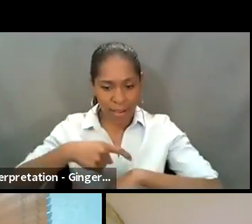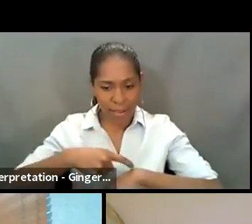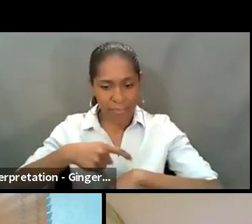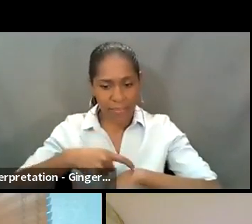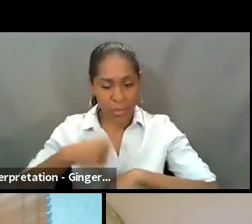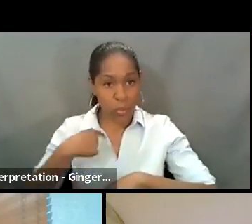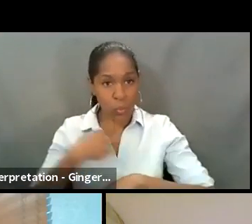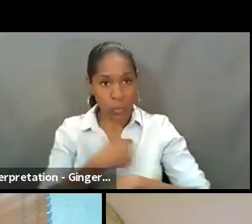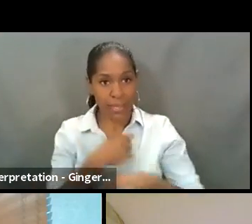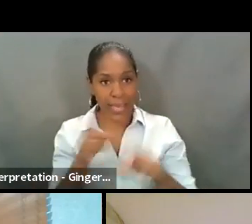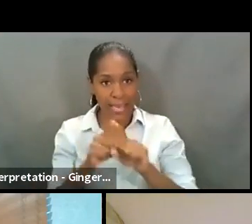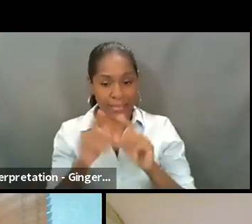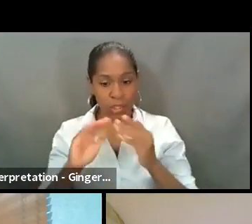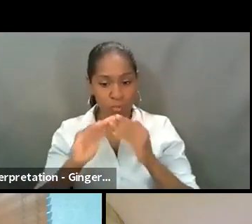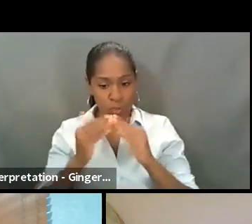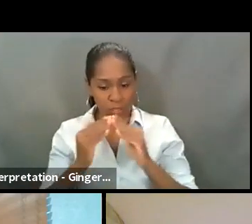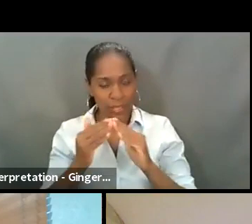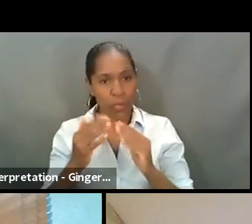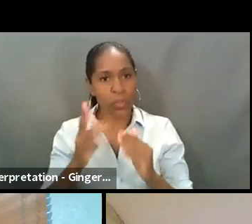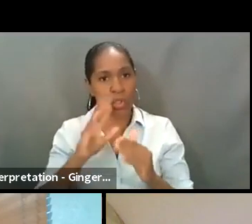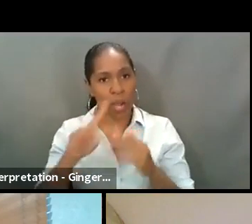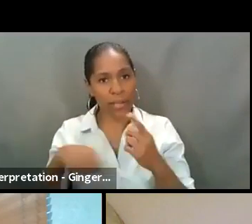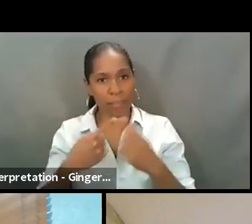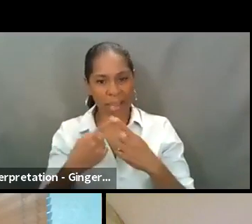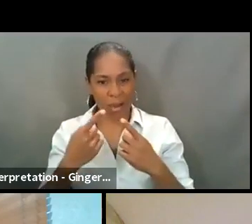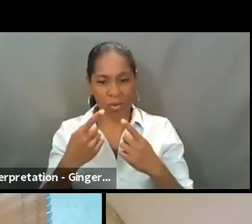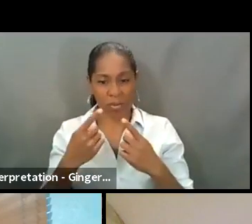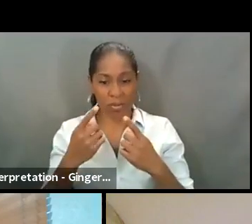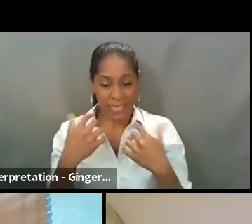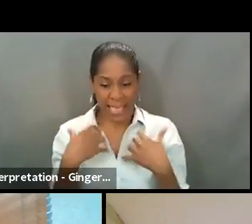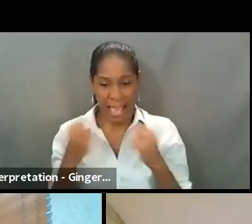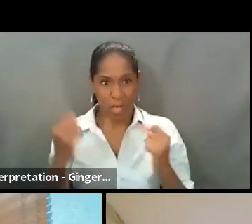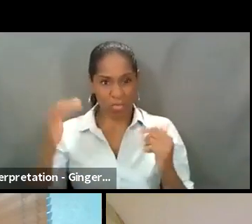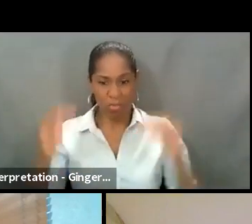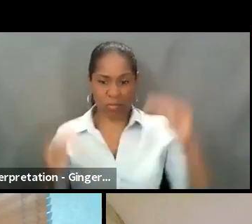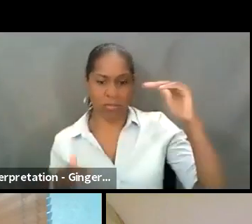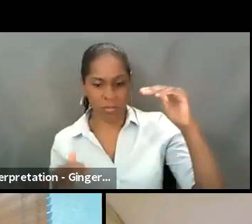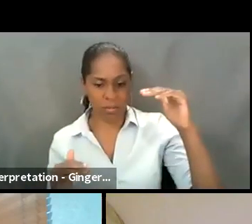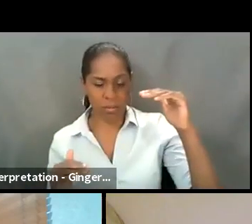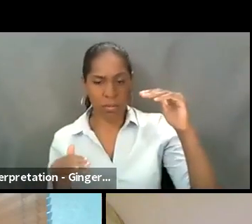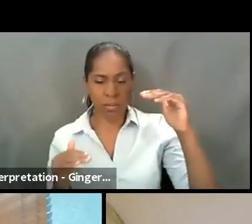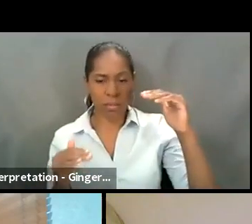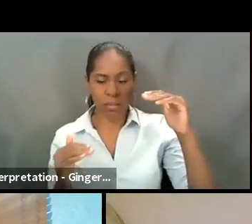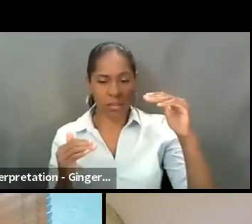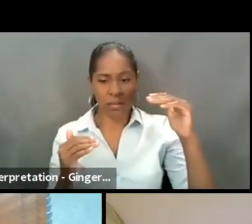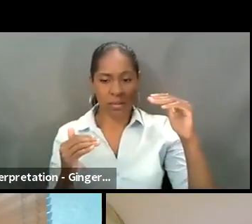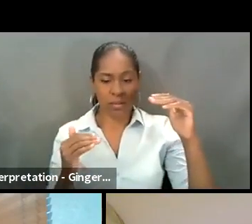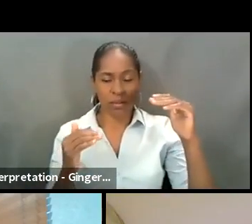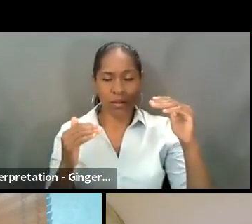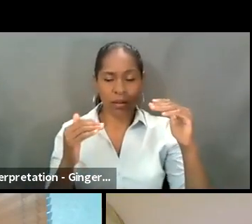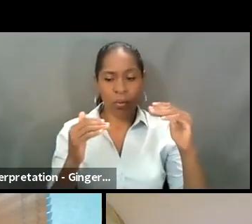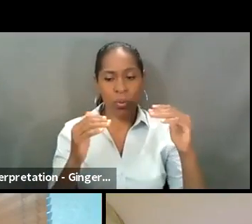a community talk about the different disparities that there are, health disparities, socioeconomic,